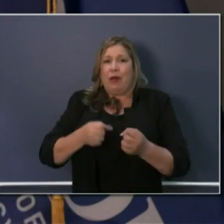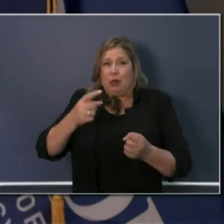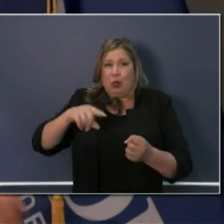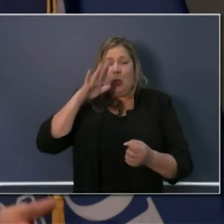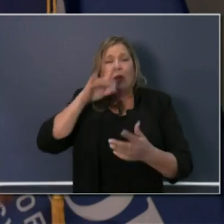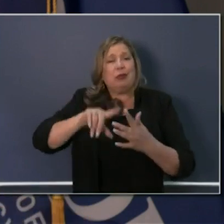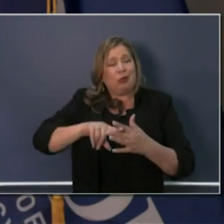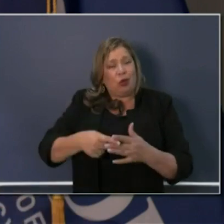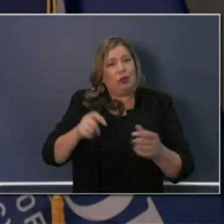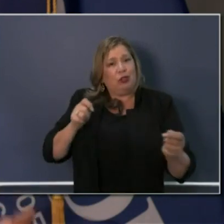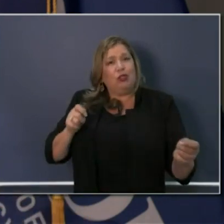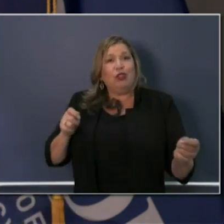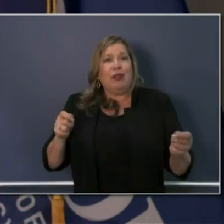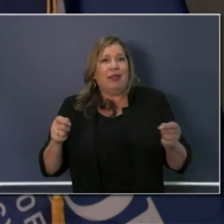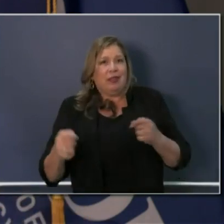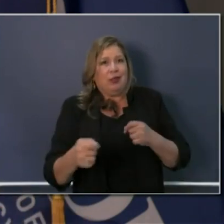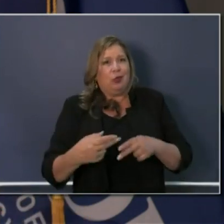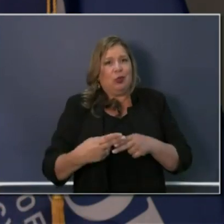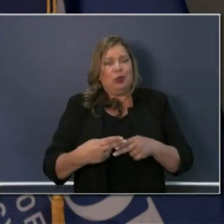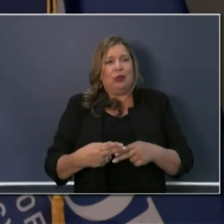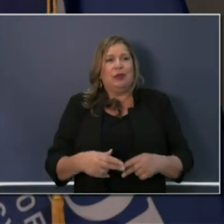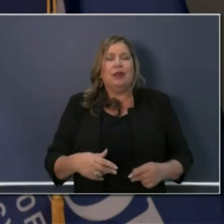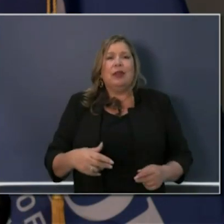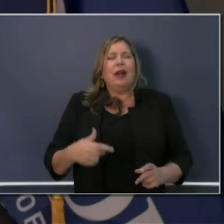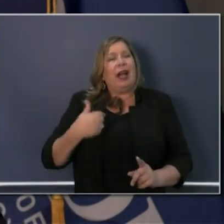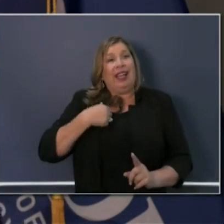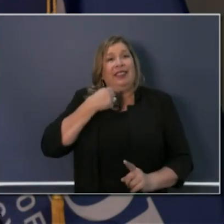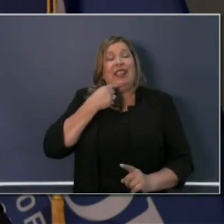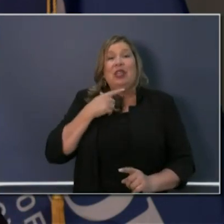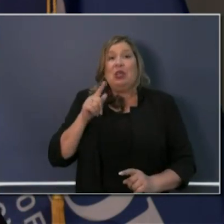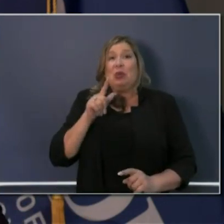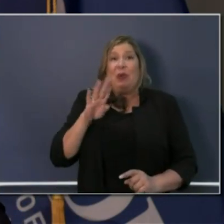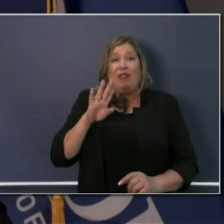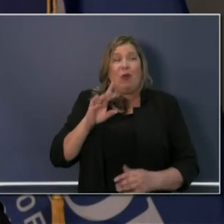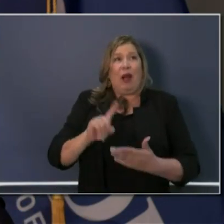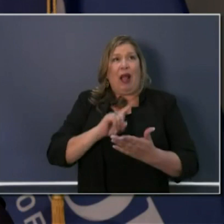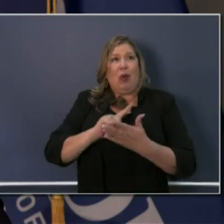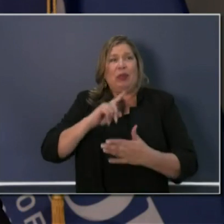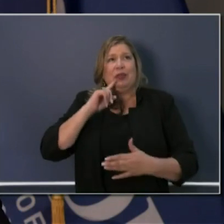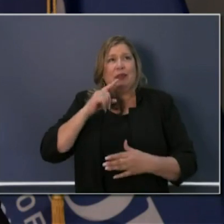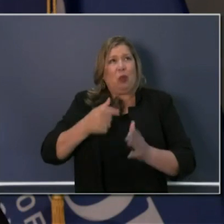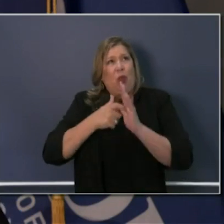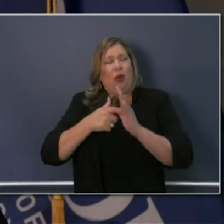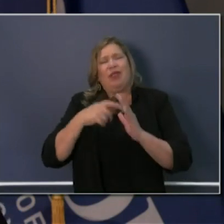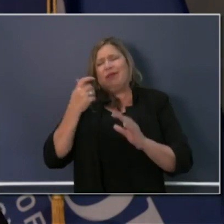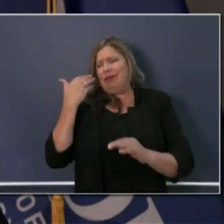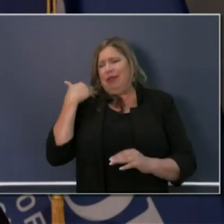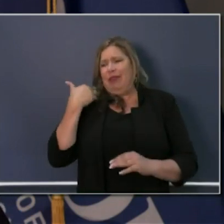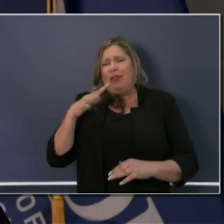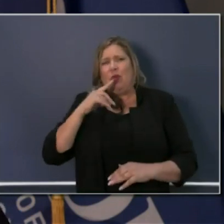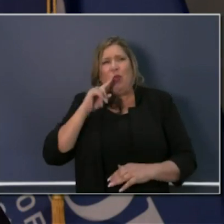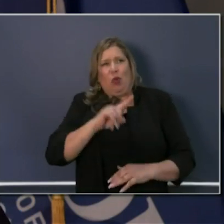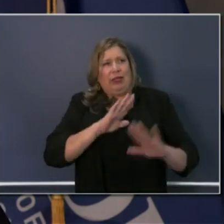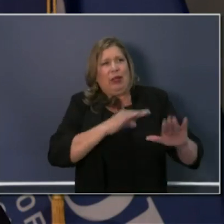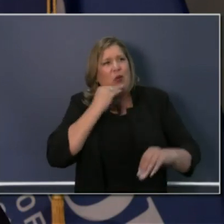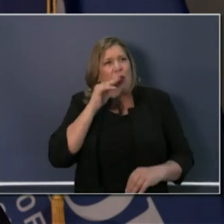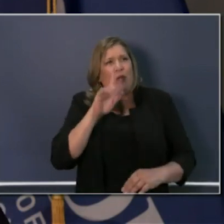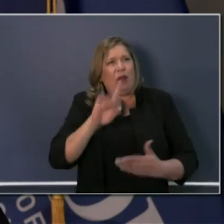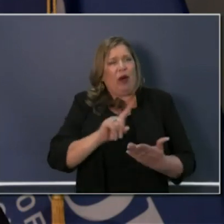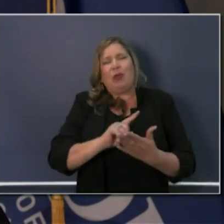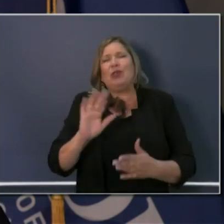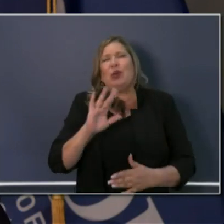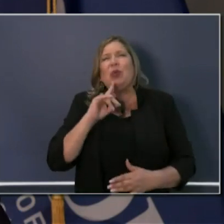know it feels like 24 hours in California. It's been a couple days in this state, forgive me, but it's nonetheless very early in